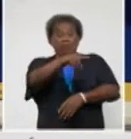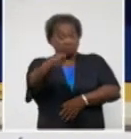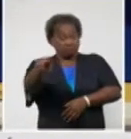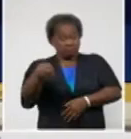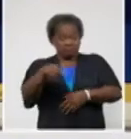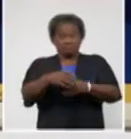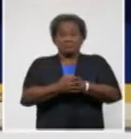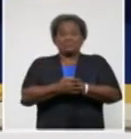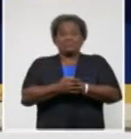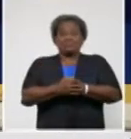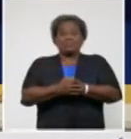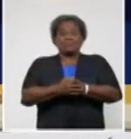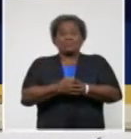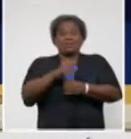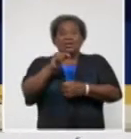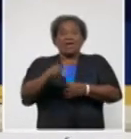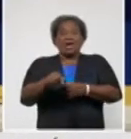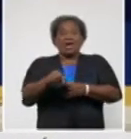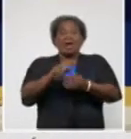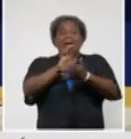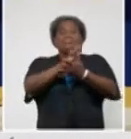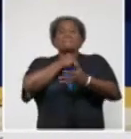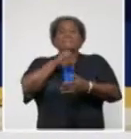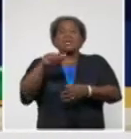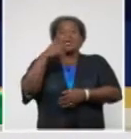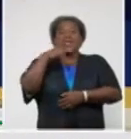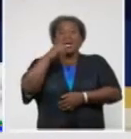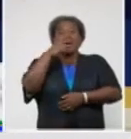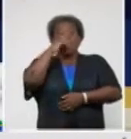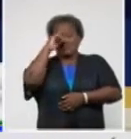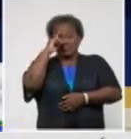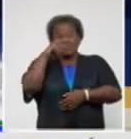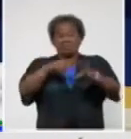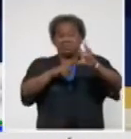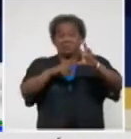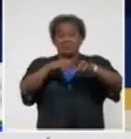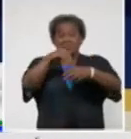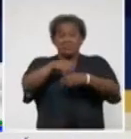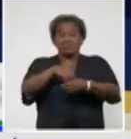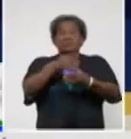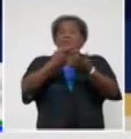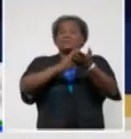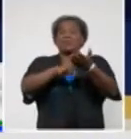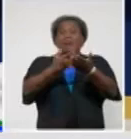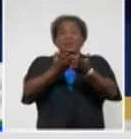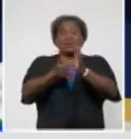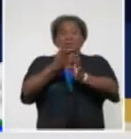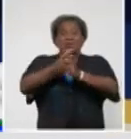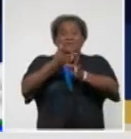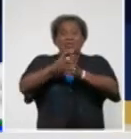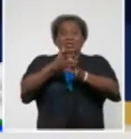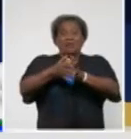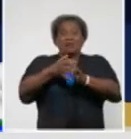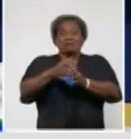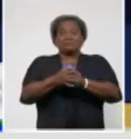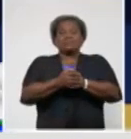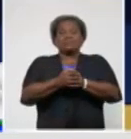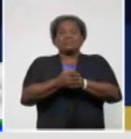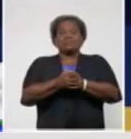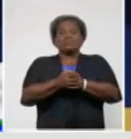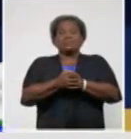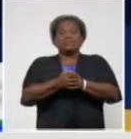Good morning to everyone, to Pepe Mejia, who joins us again today, to our sign